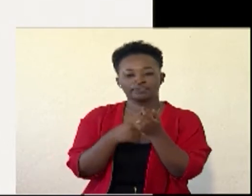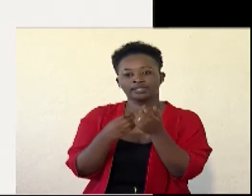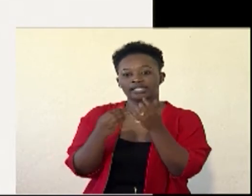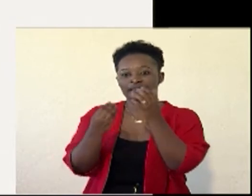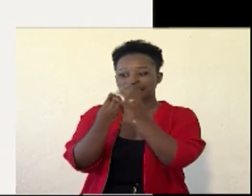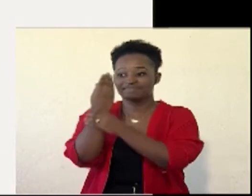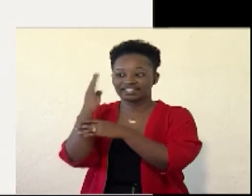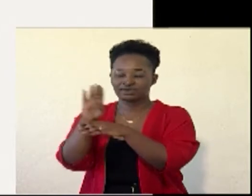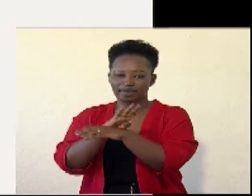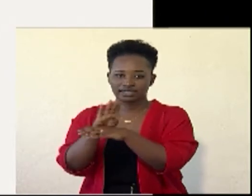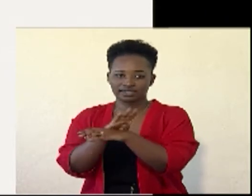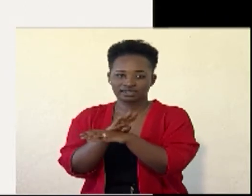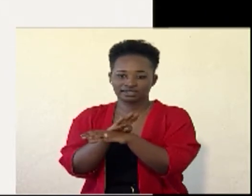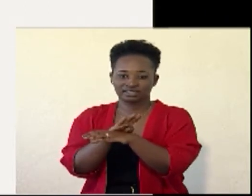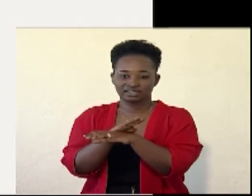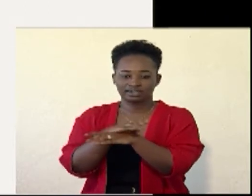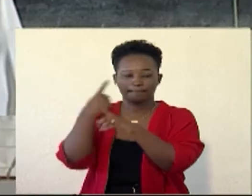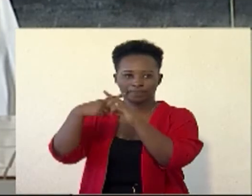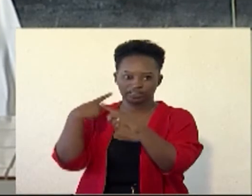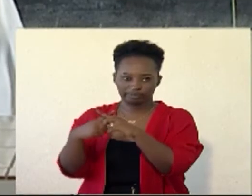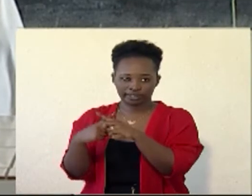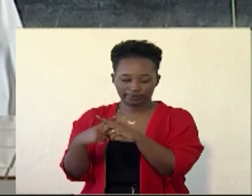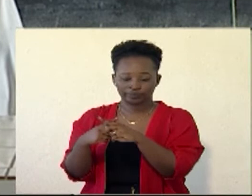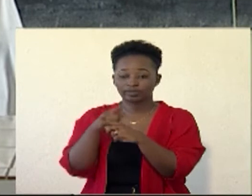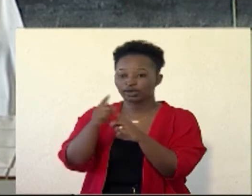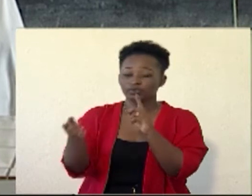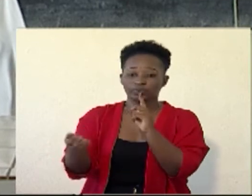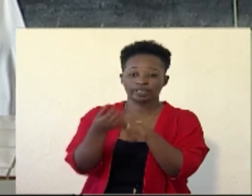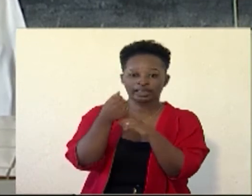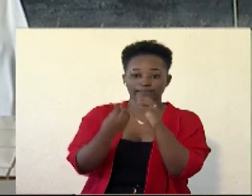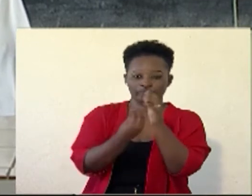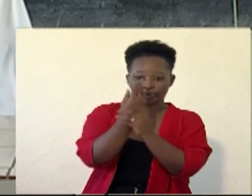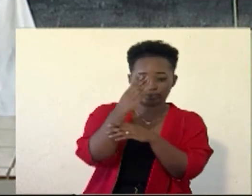investment multiplier? On question 4, to get the investment multiplier,